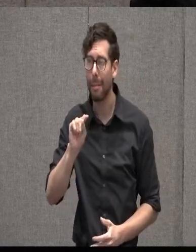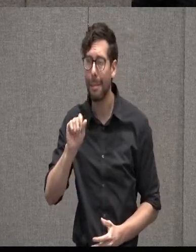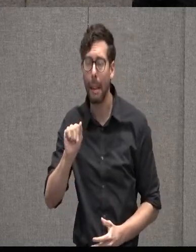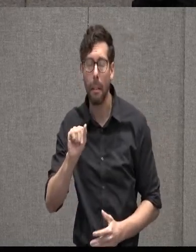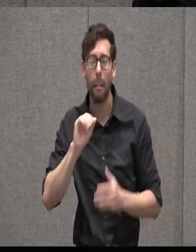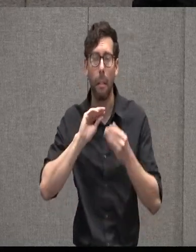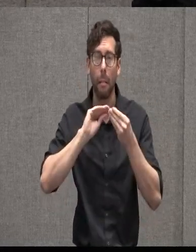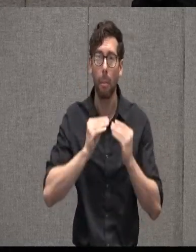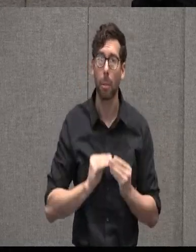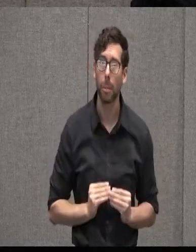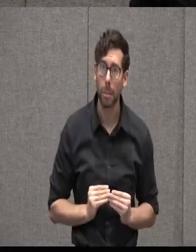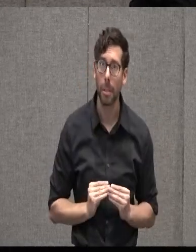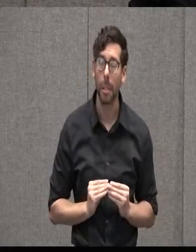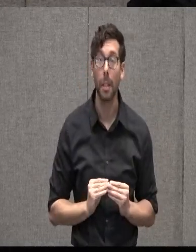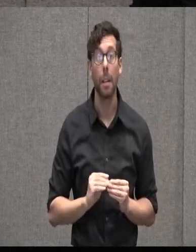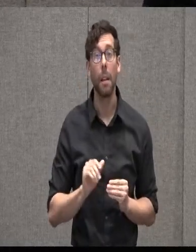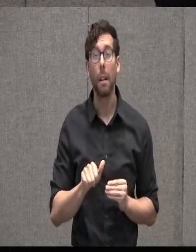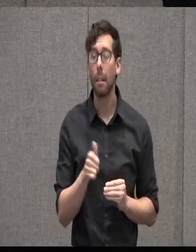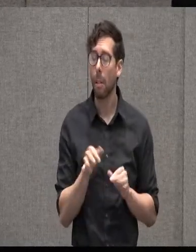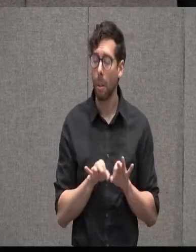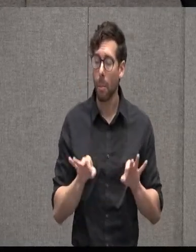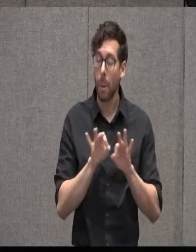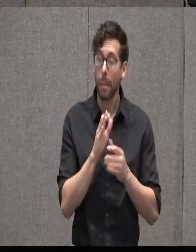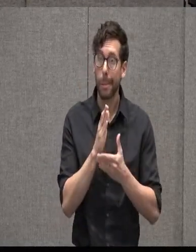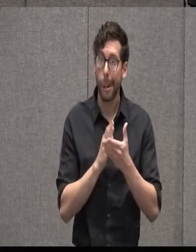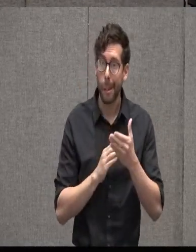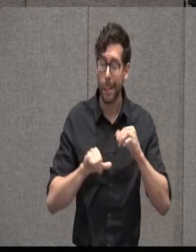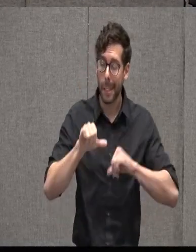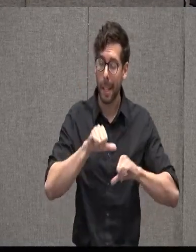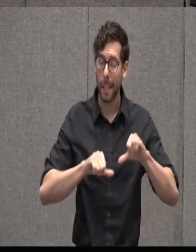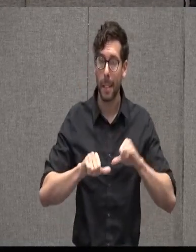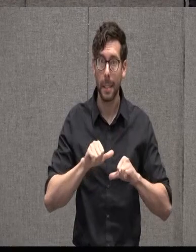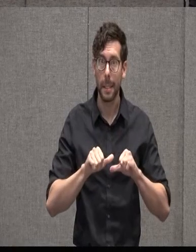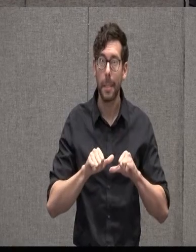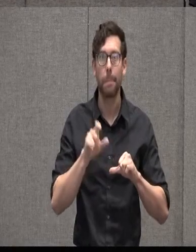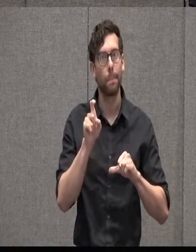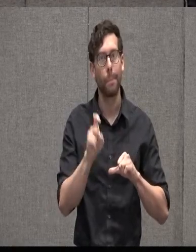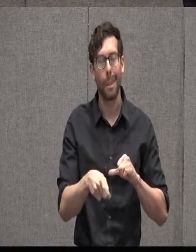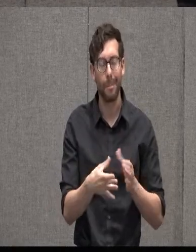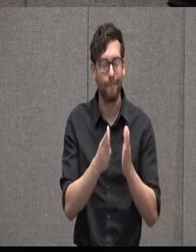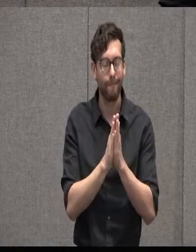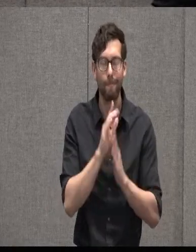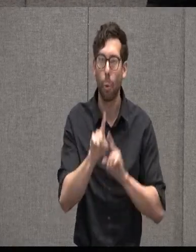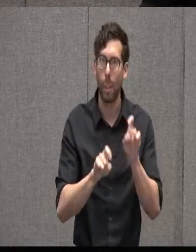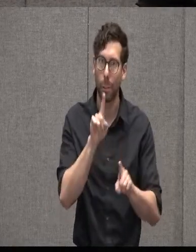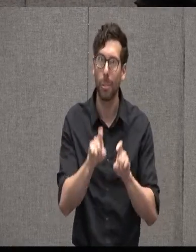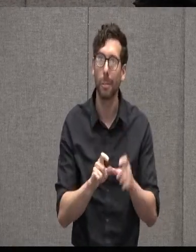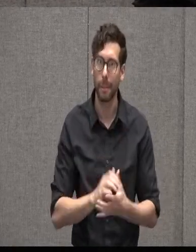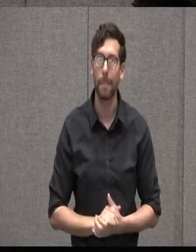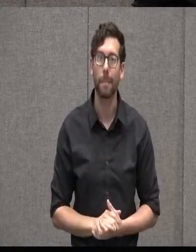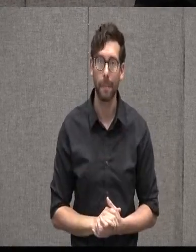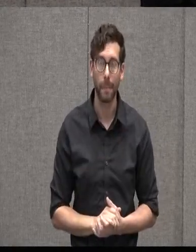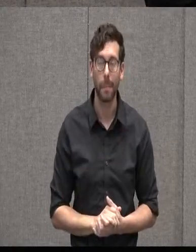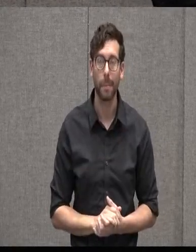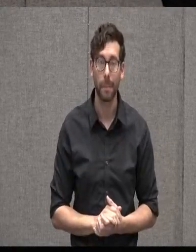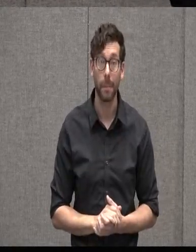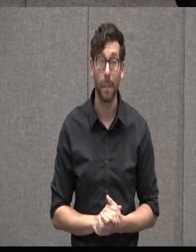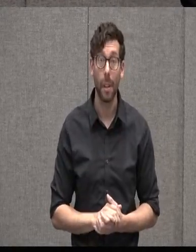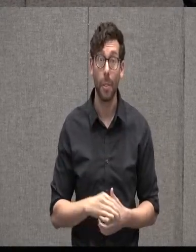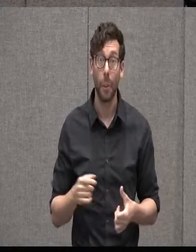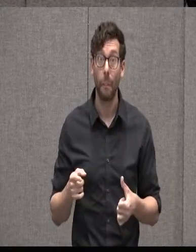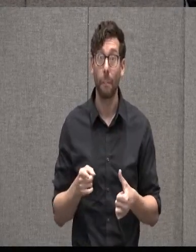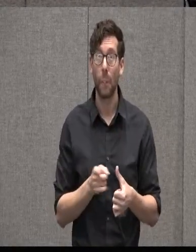describe, collect information, collect data, collect numbers. Another important part of science